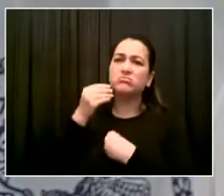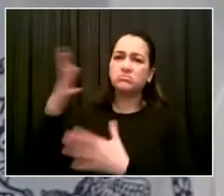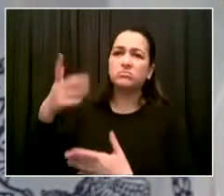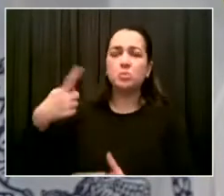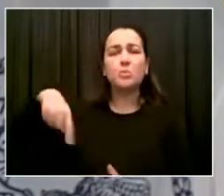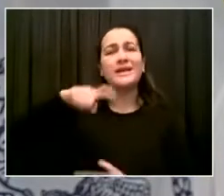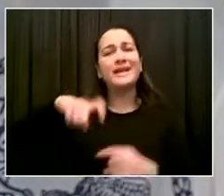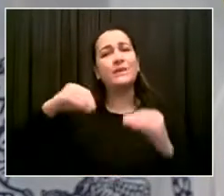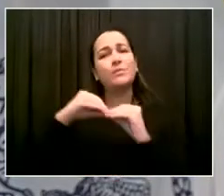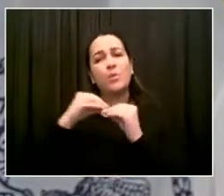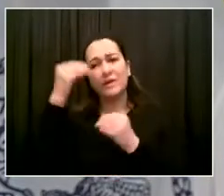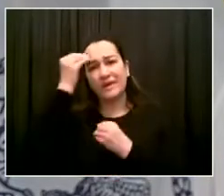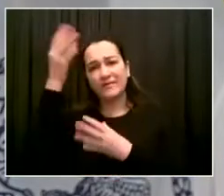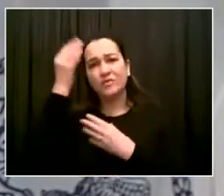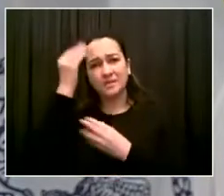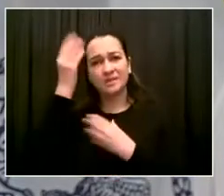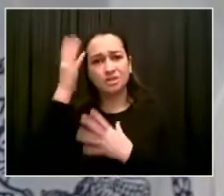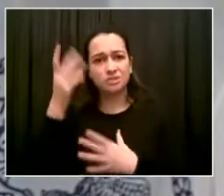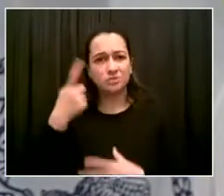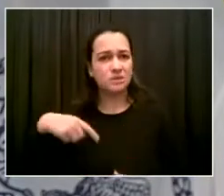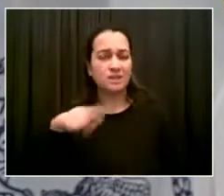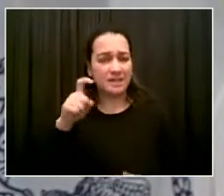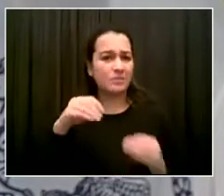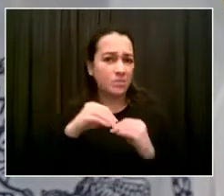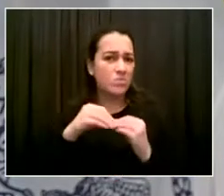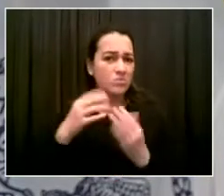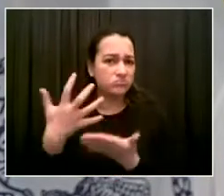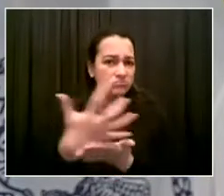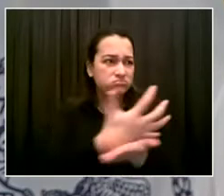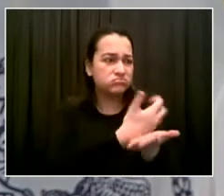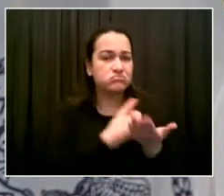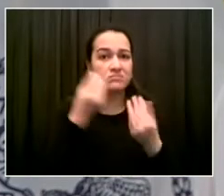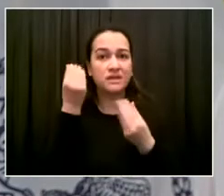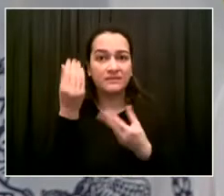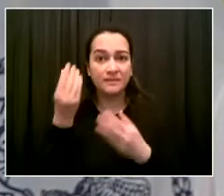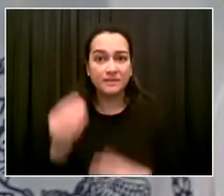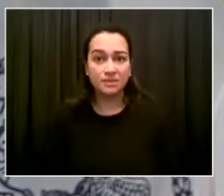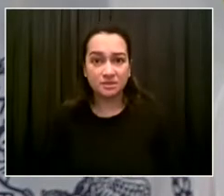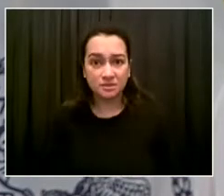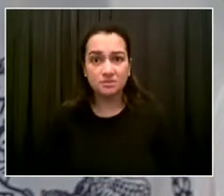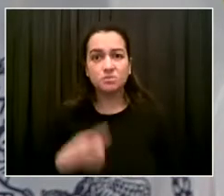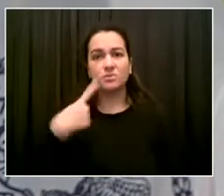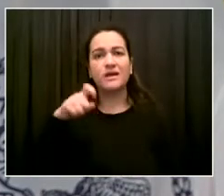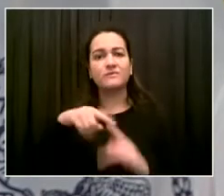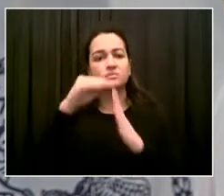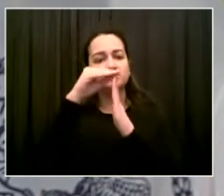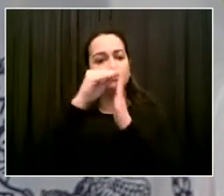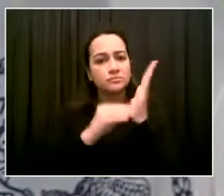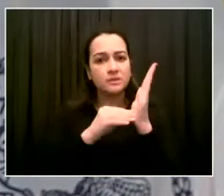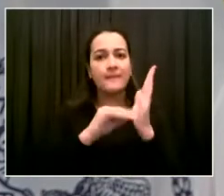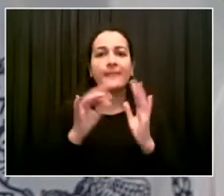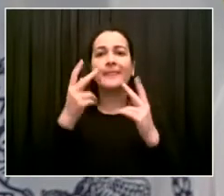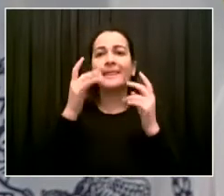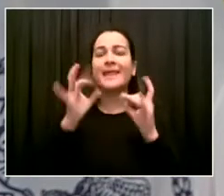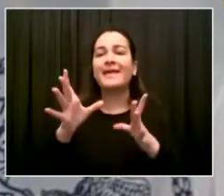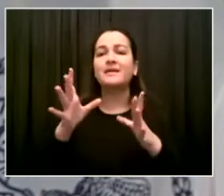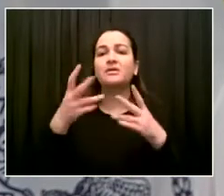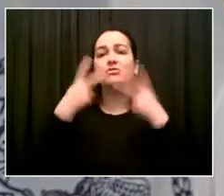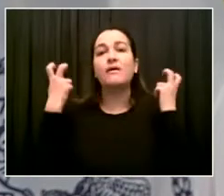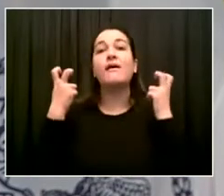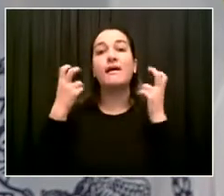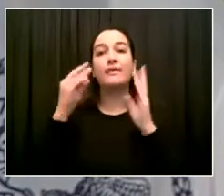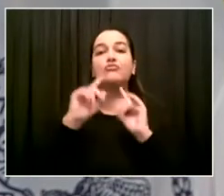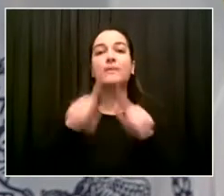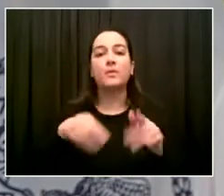this immediately. And of course, anyone who wants to help in the effort to protect Asian American New